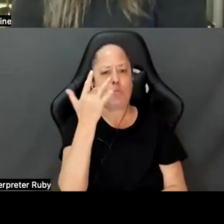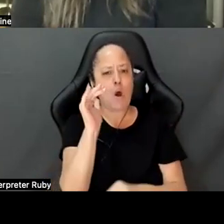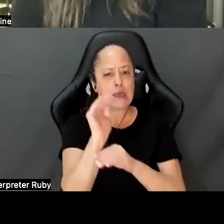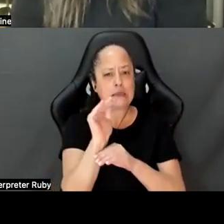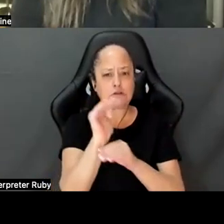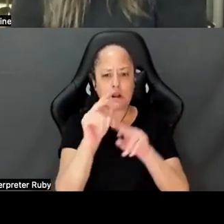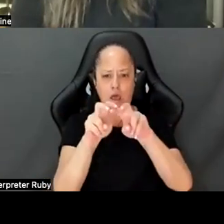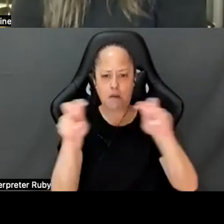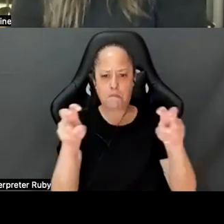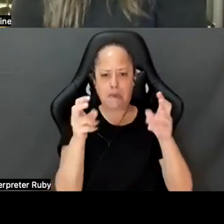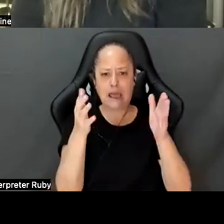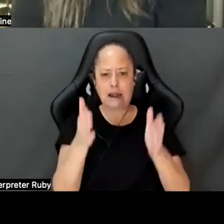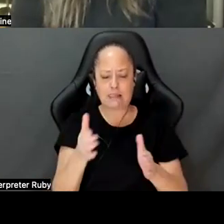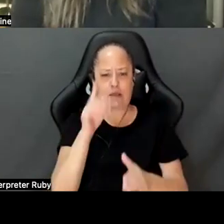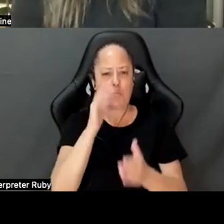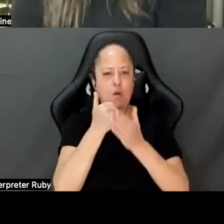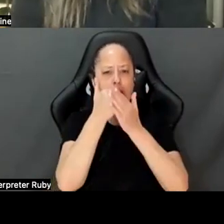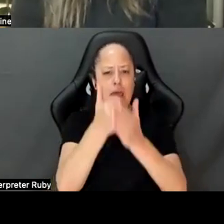our panelists are going to help